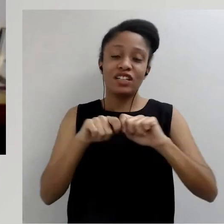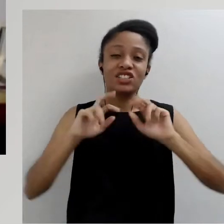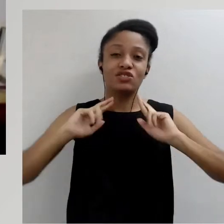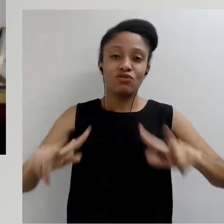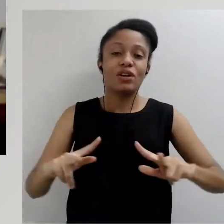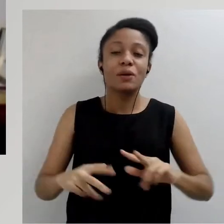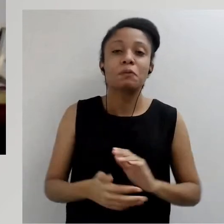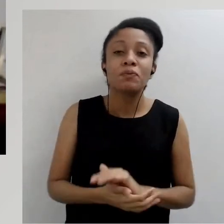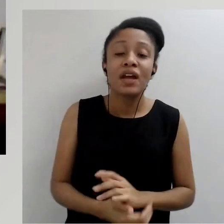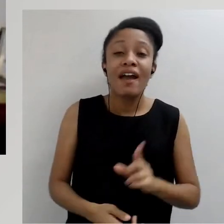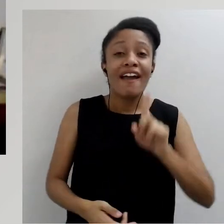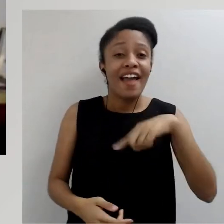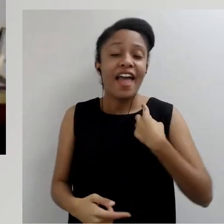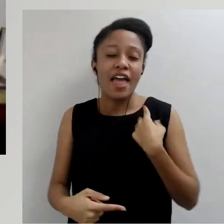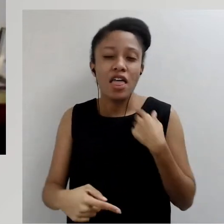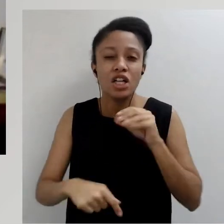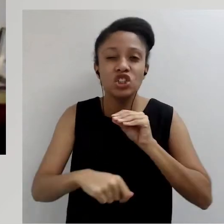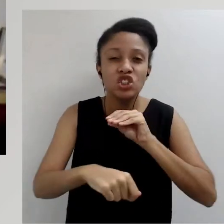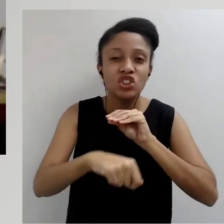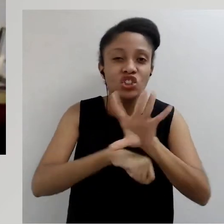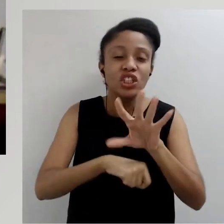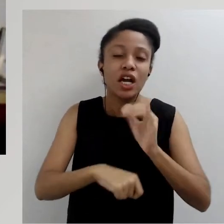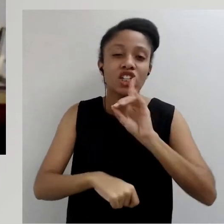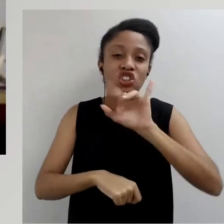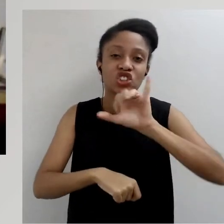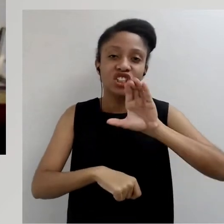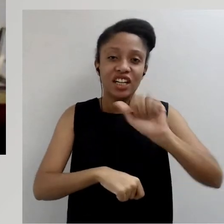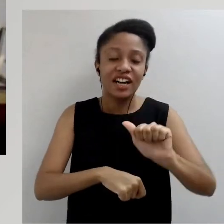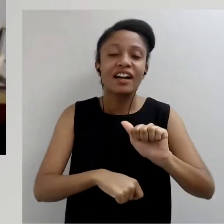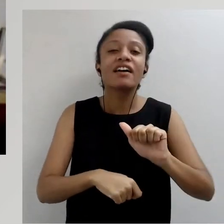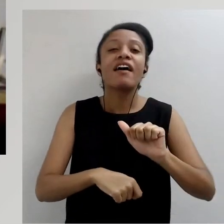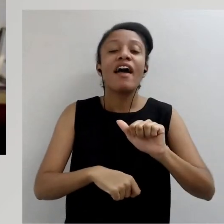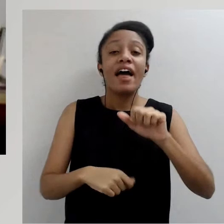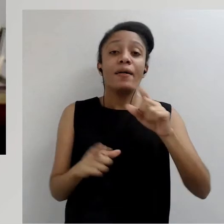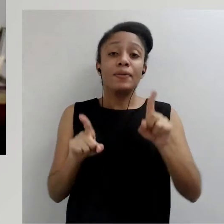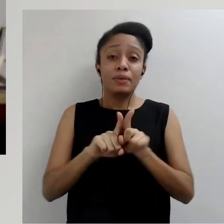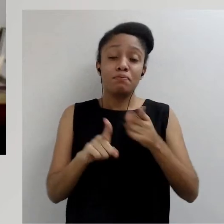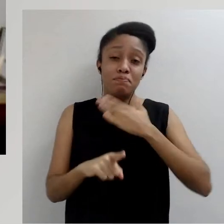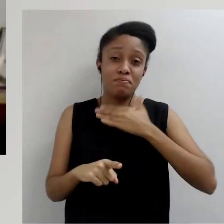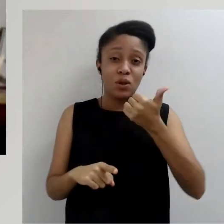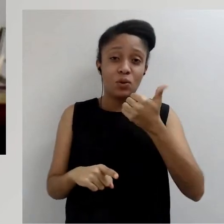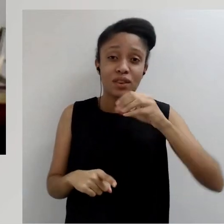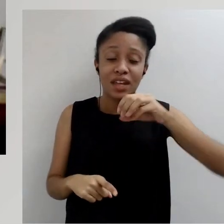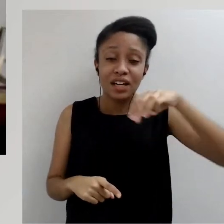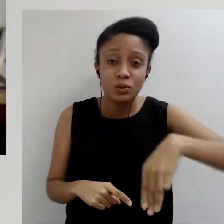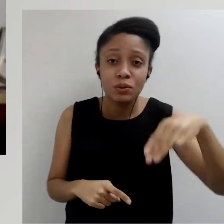And this is the difference. This is one of the tips that I gave in my 10 minutes.